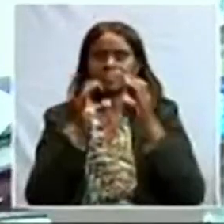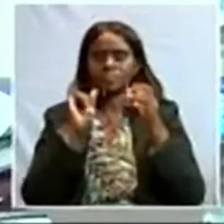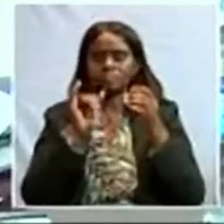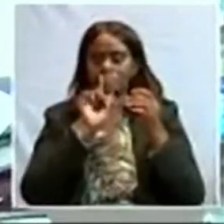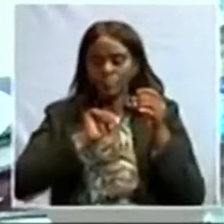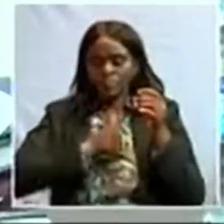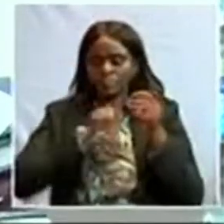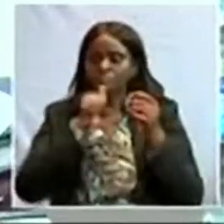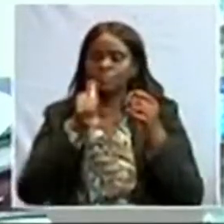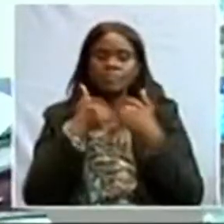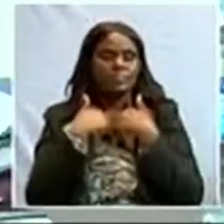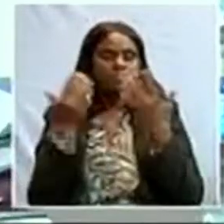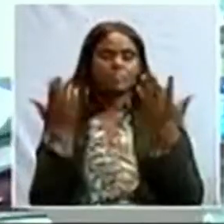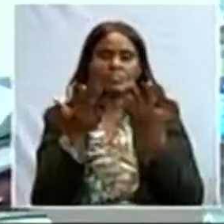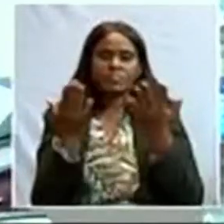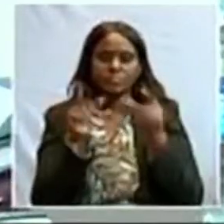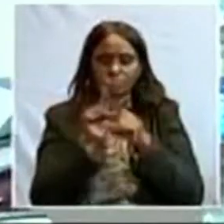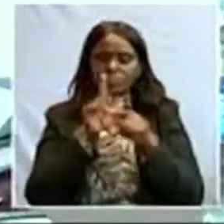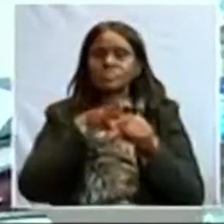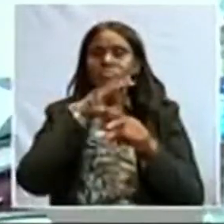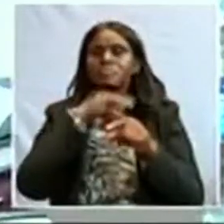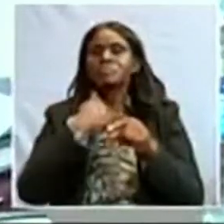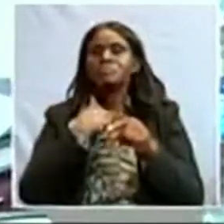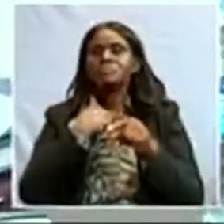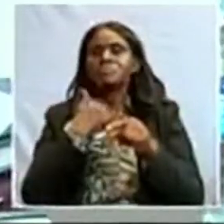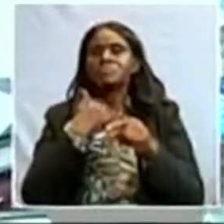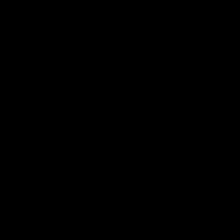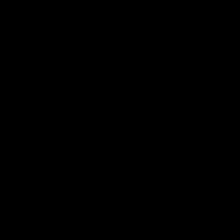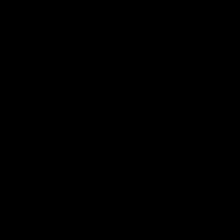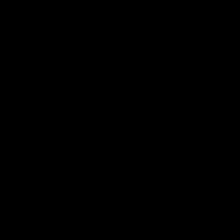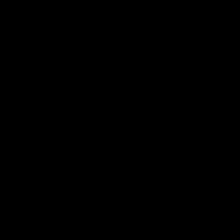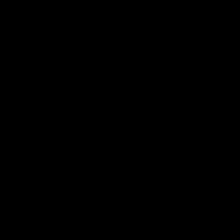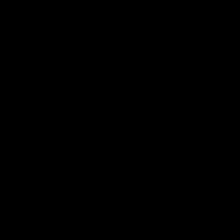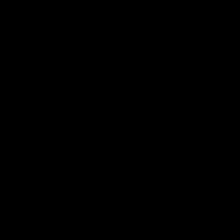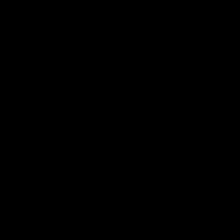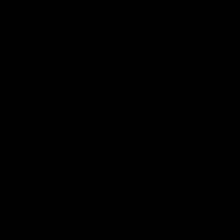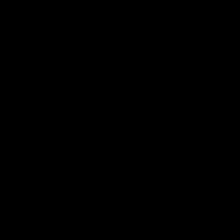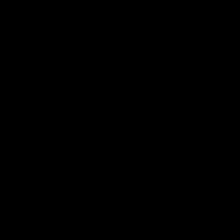we do not have adequate space for the setting